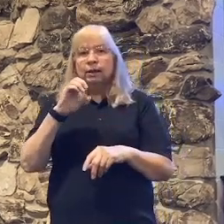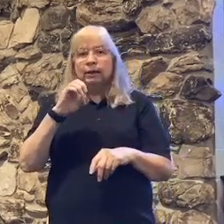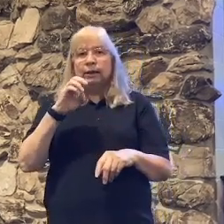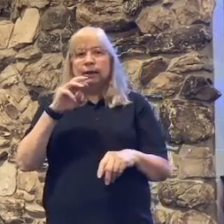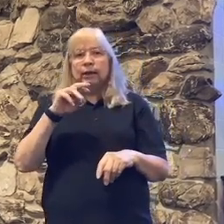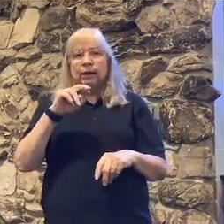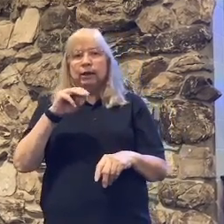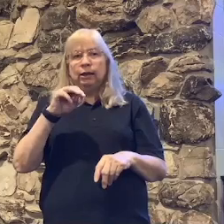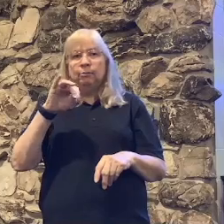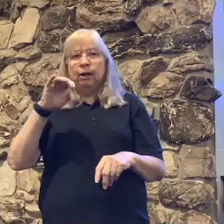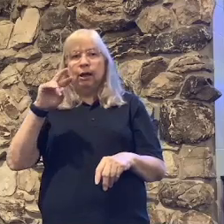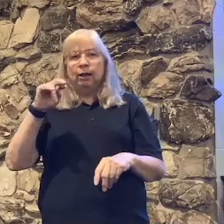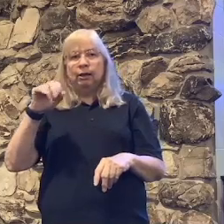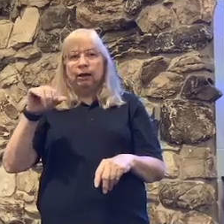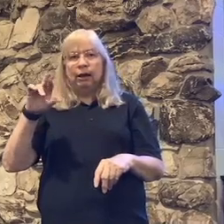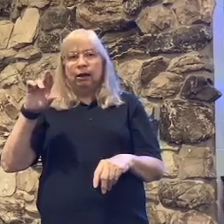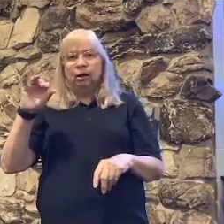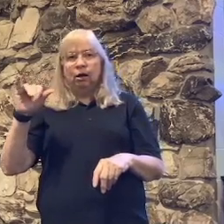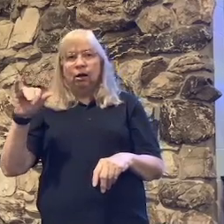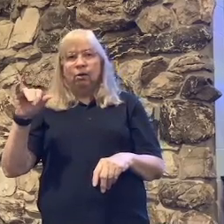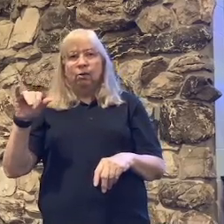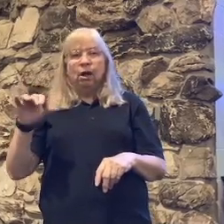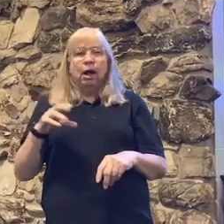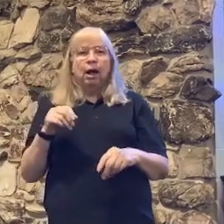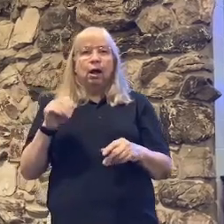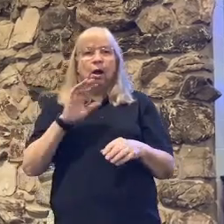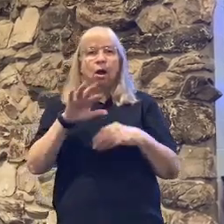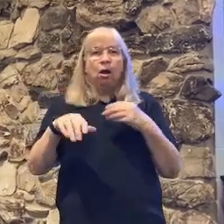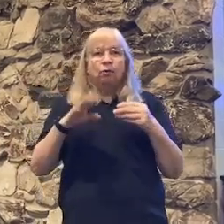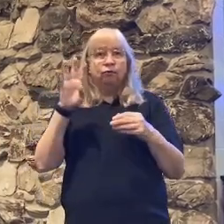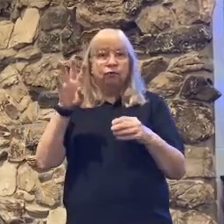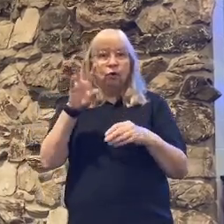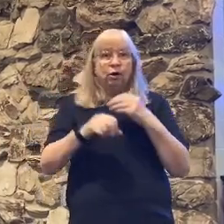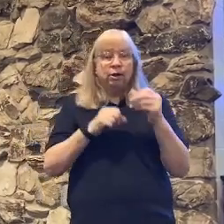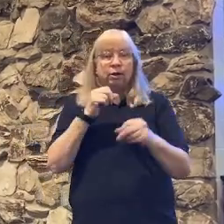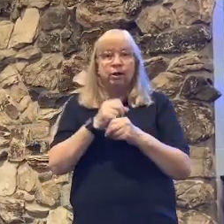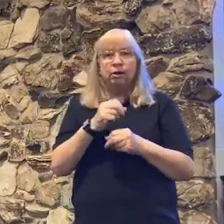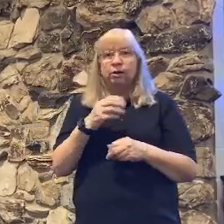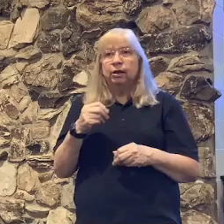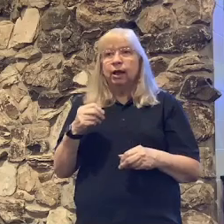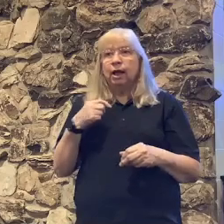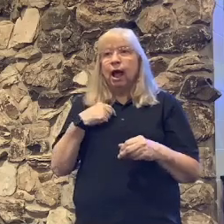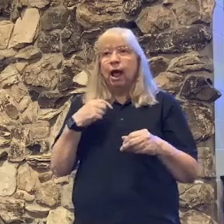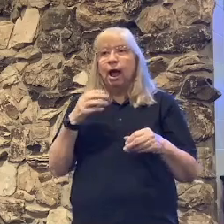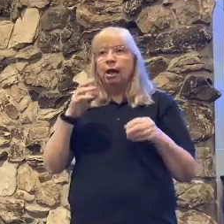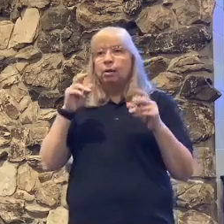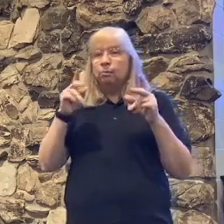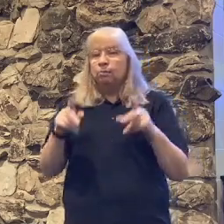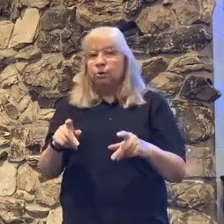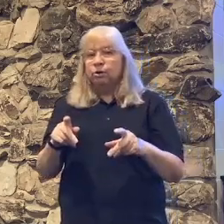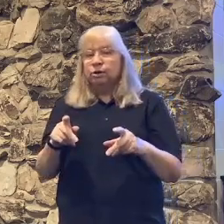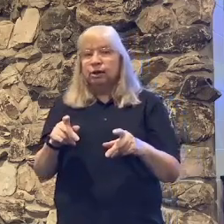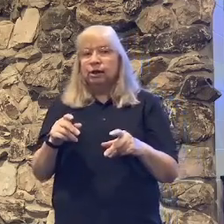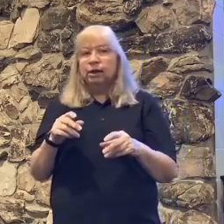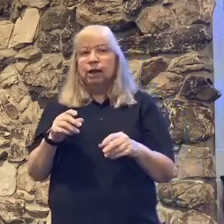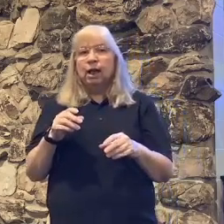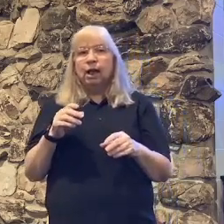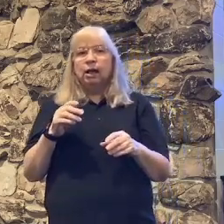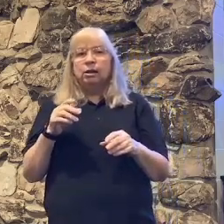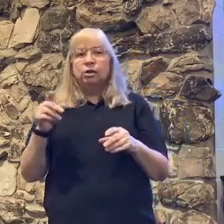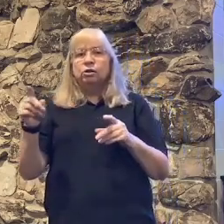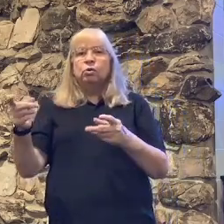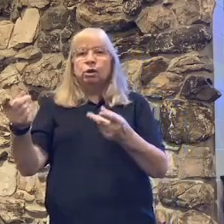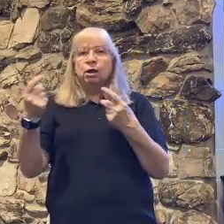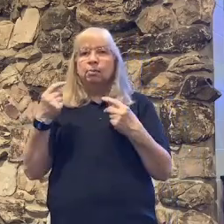answers. I used to have a church member, her name was Fanchon Sin, I've mentioned her before, and she would come up